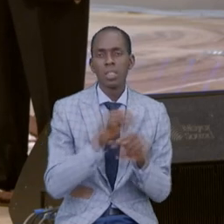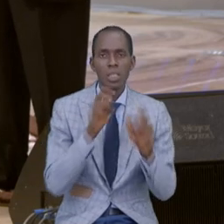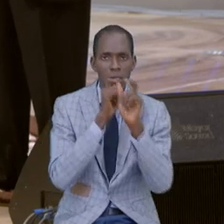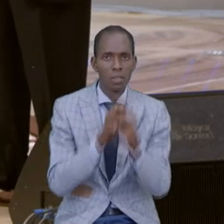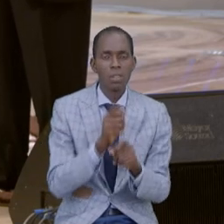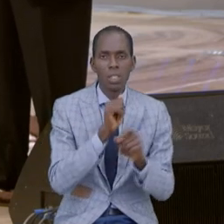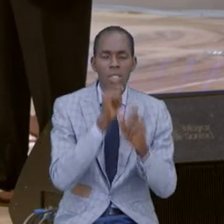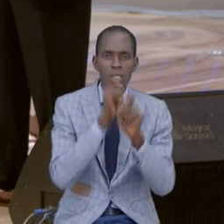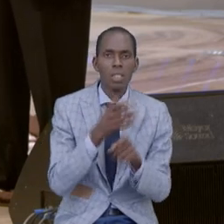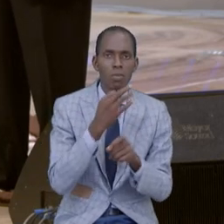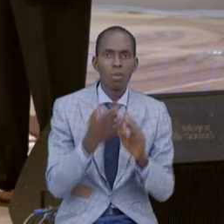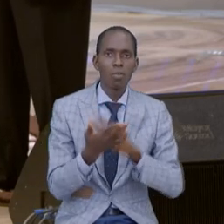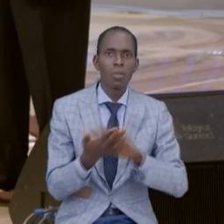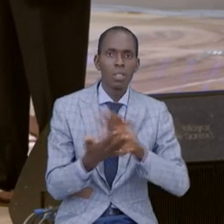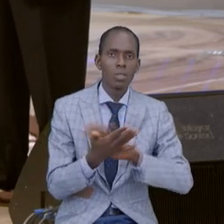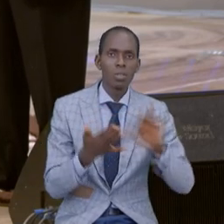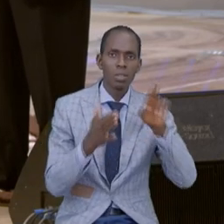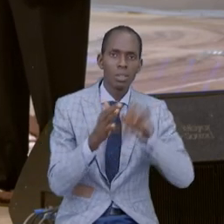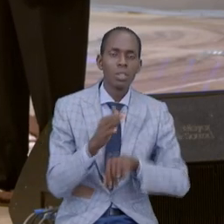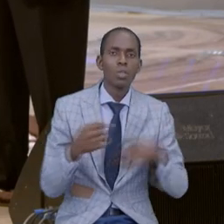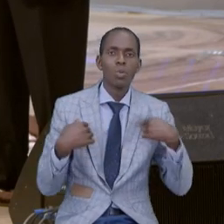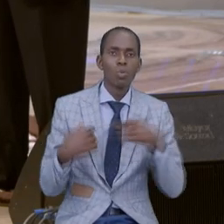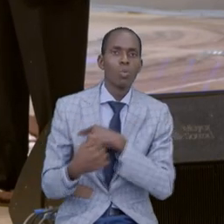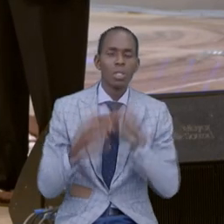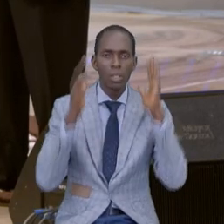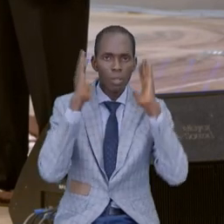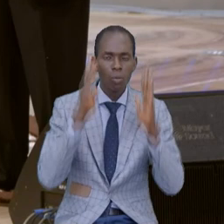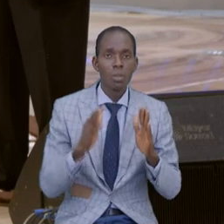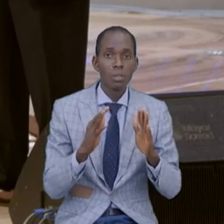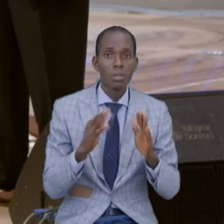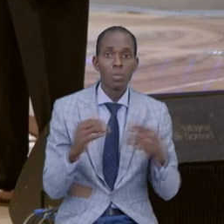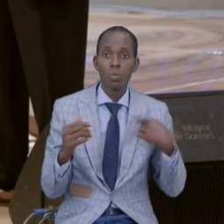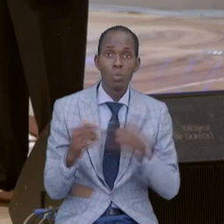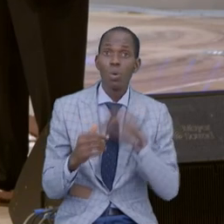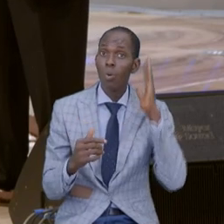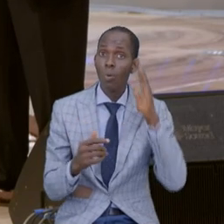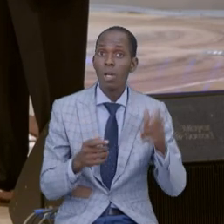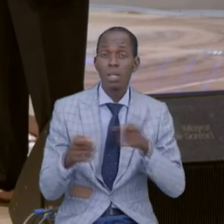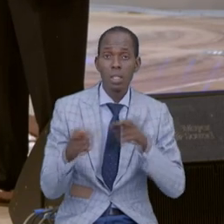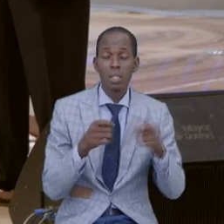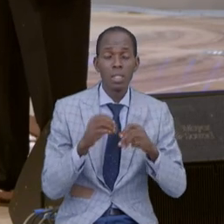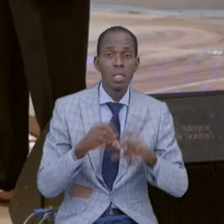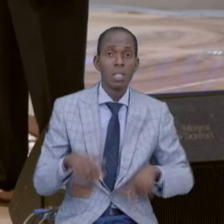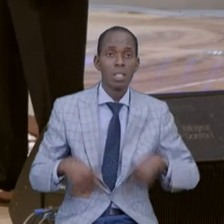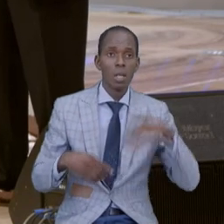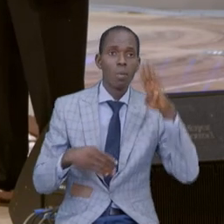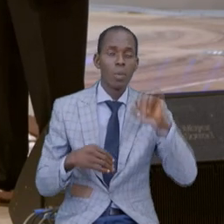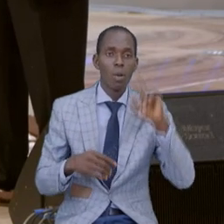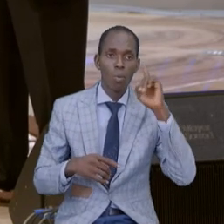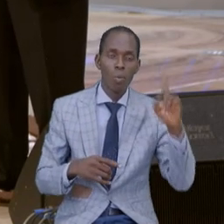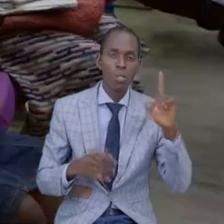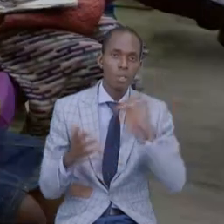of righteousness. We shall reign in life by one Jesus